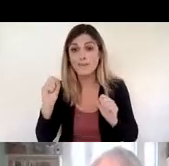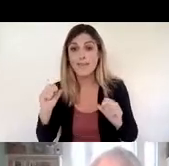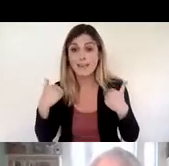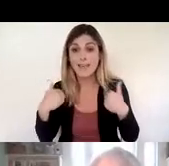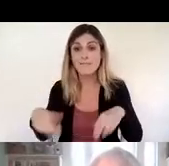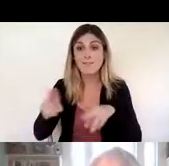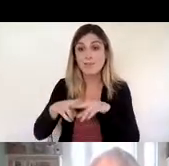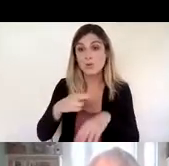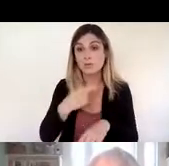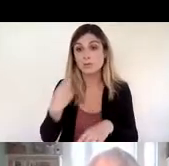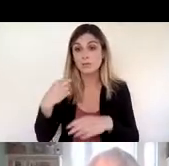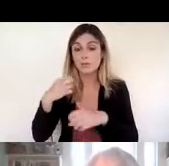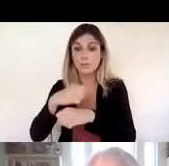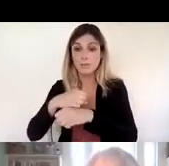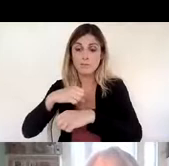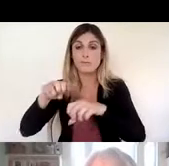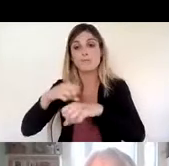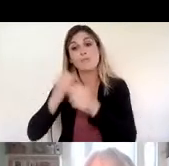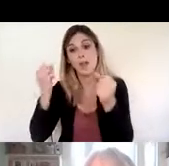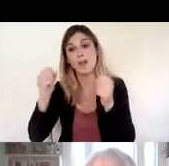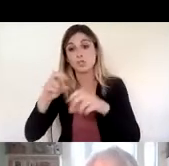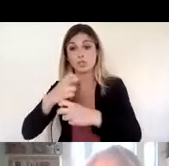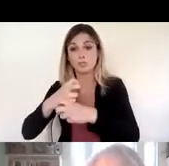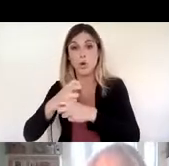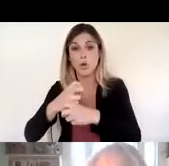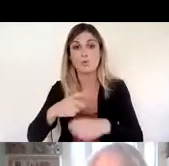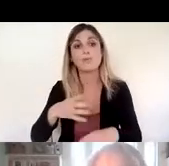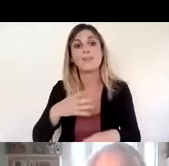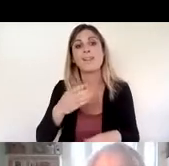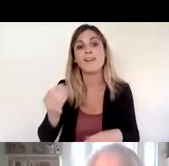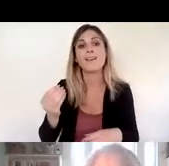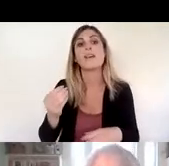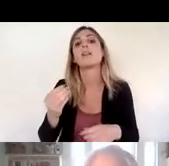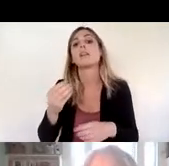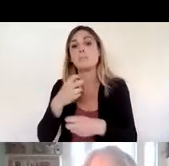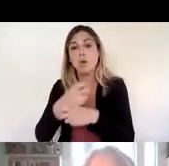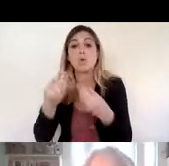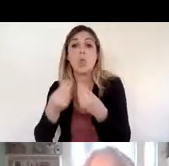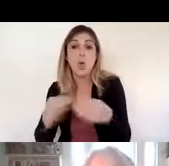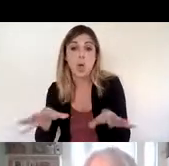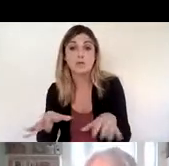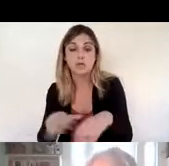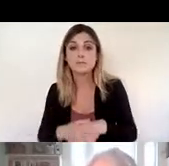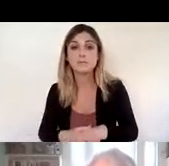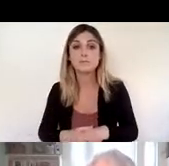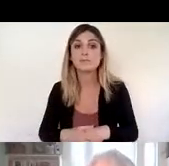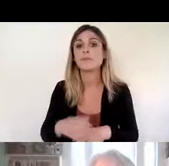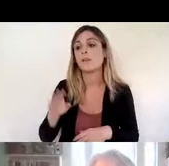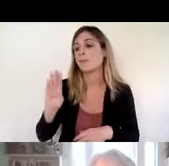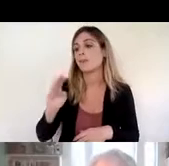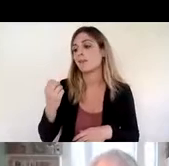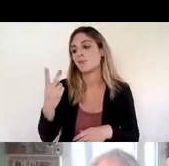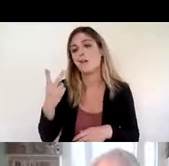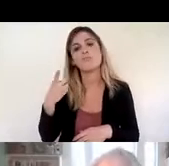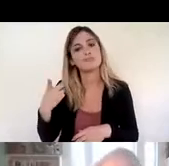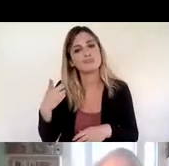status has been linked to greater bone turnover, which is a sign of bone loss. Vitamin B12 is such a big issue in